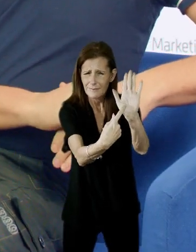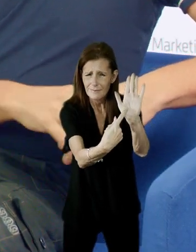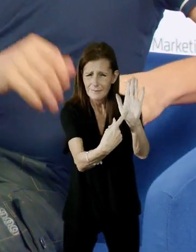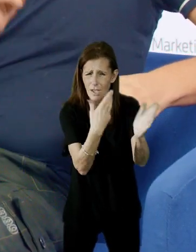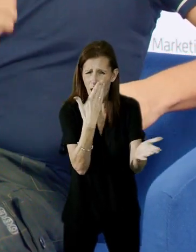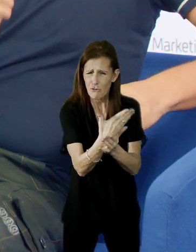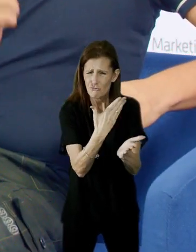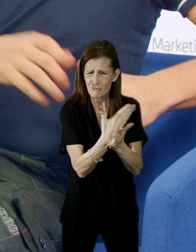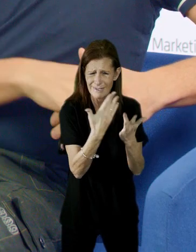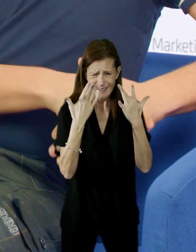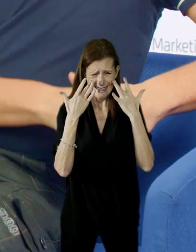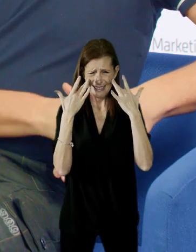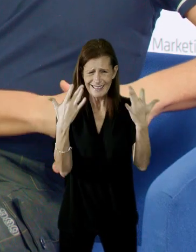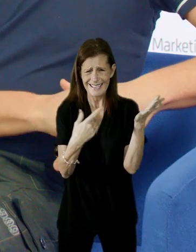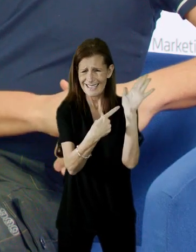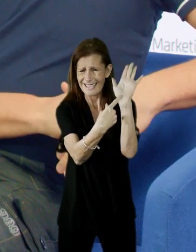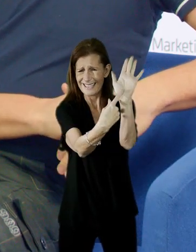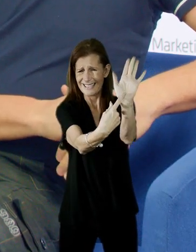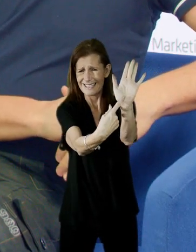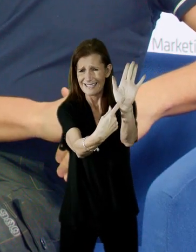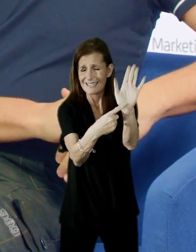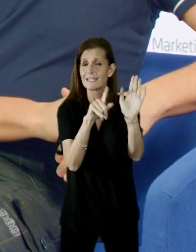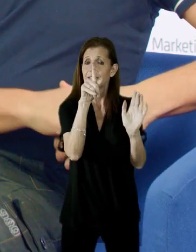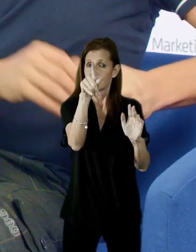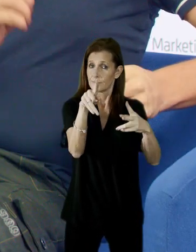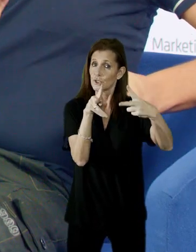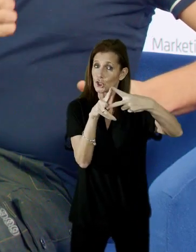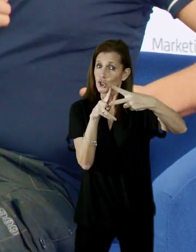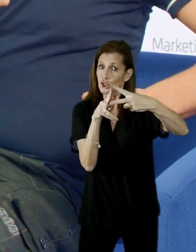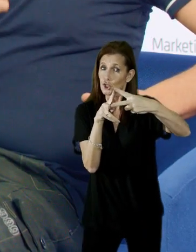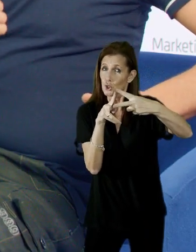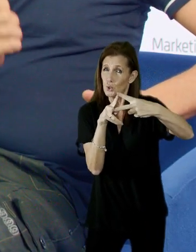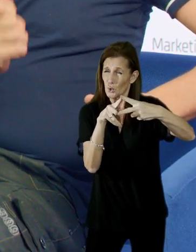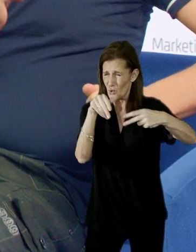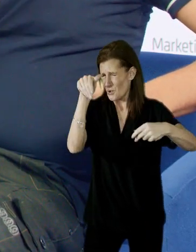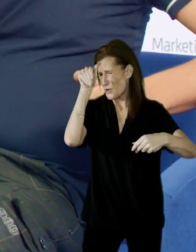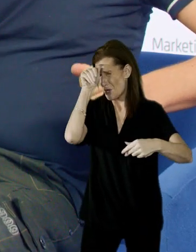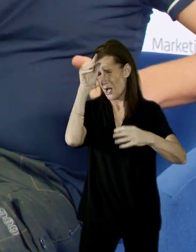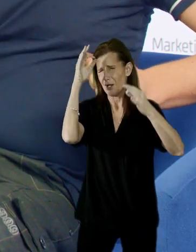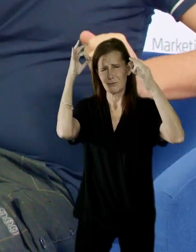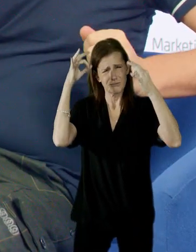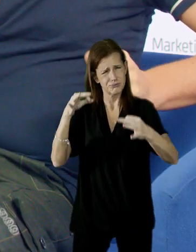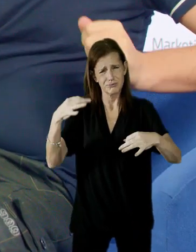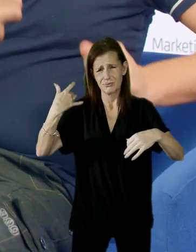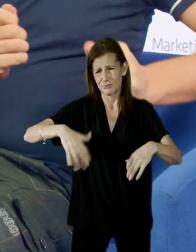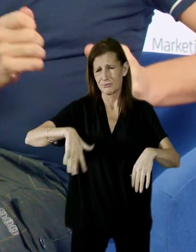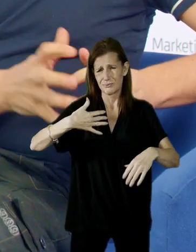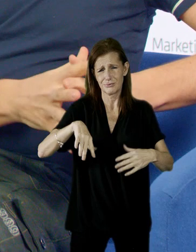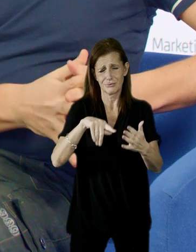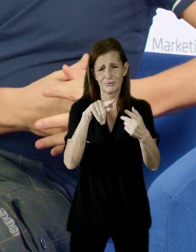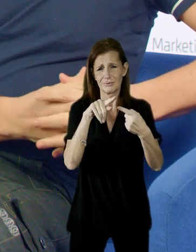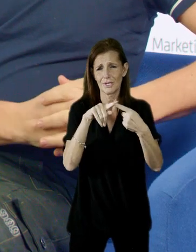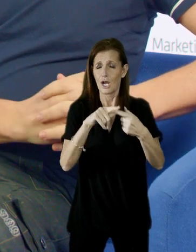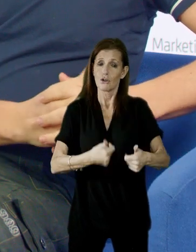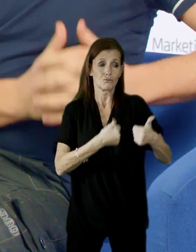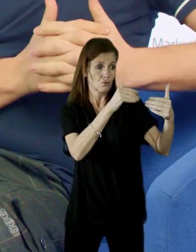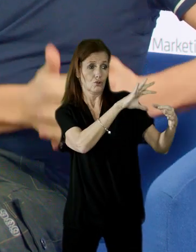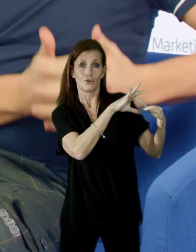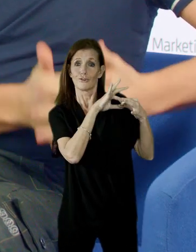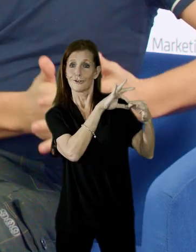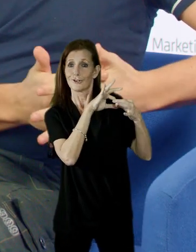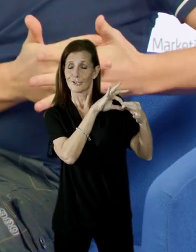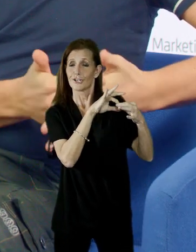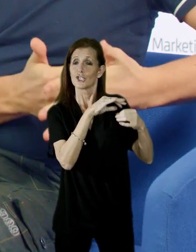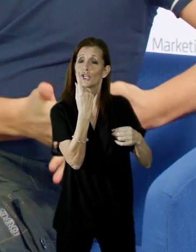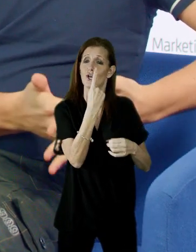figures. They really speak for themselves, don't they? Now, two people who know the exact value of the Purple Pound and are